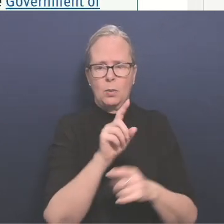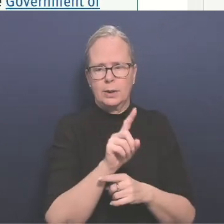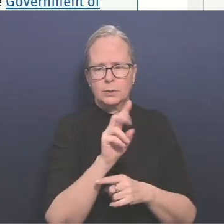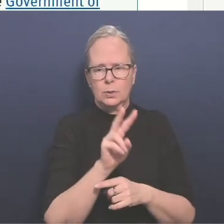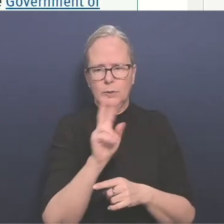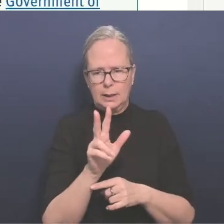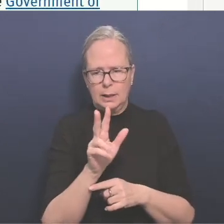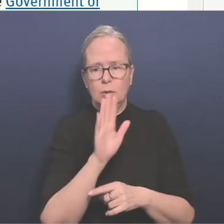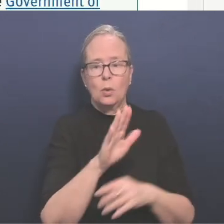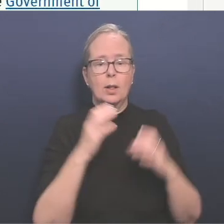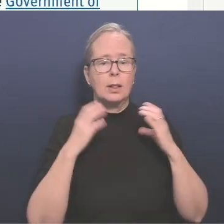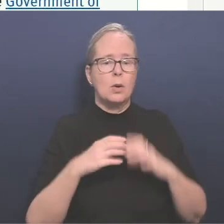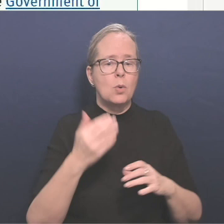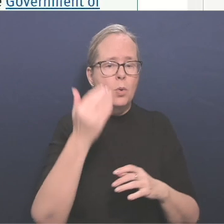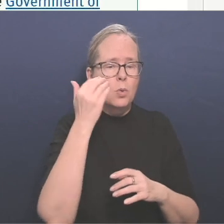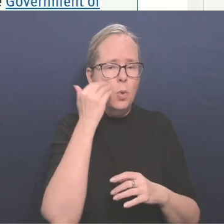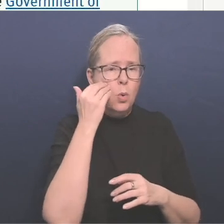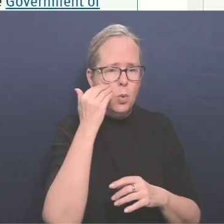Aisha's